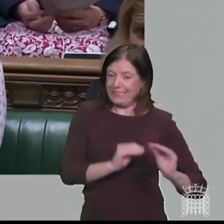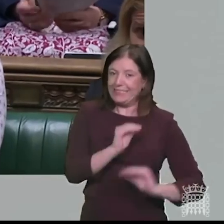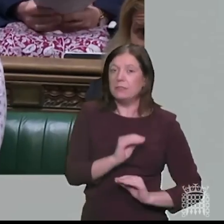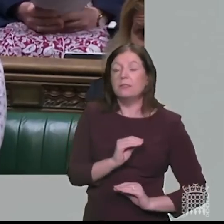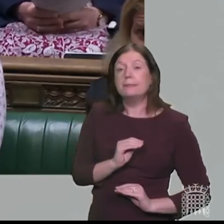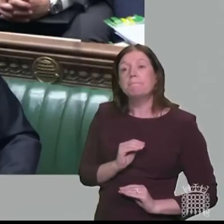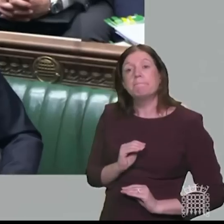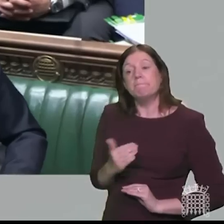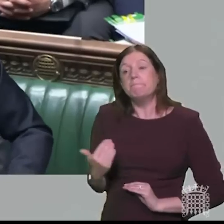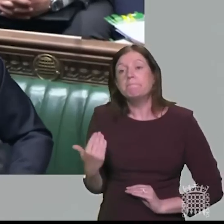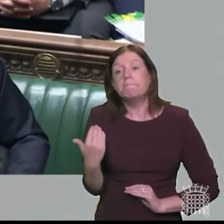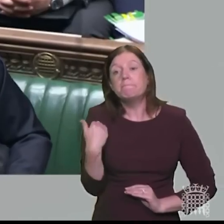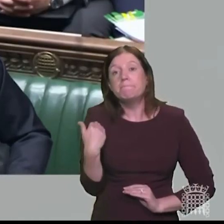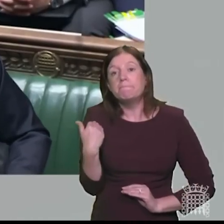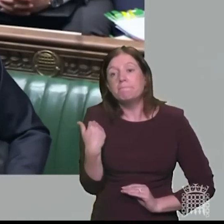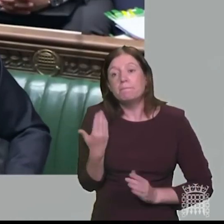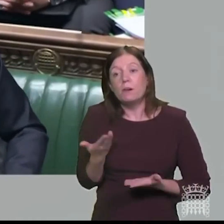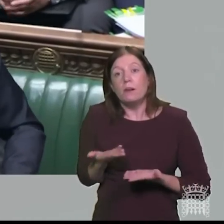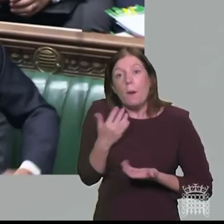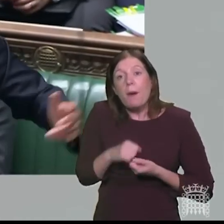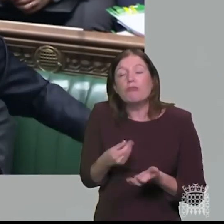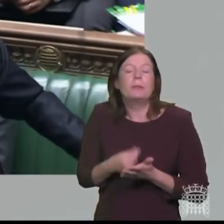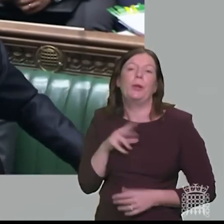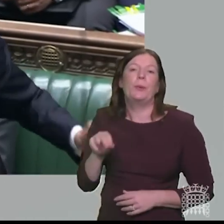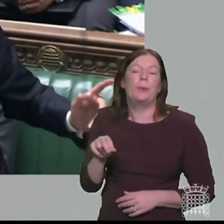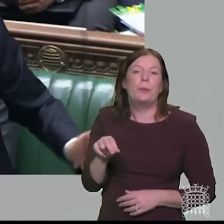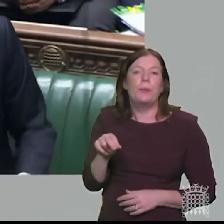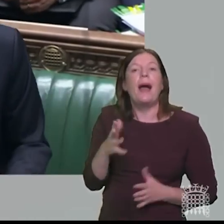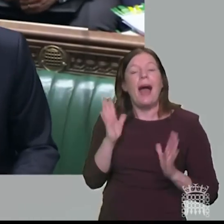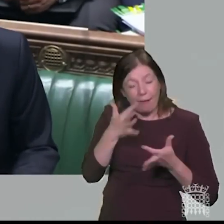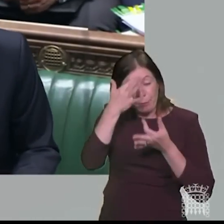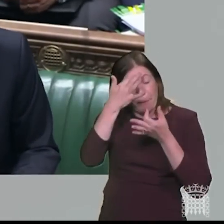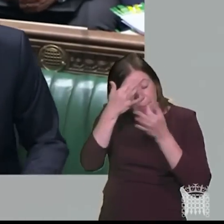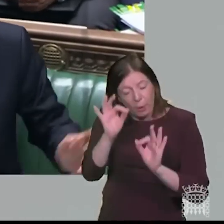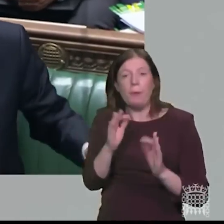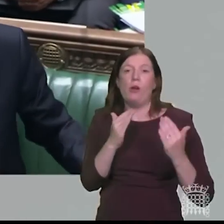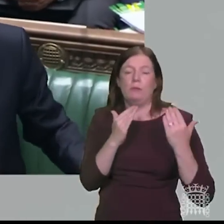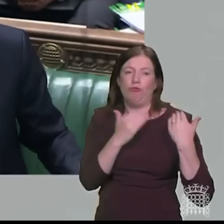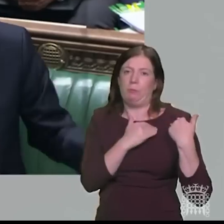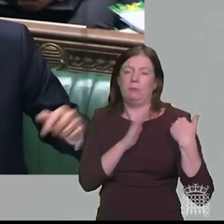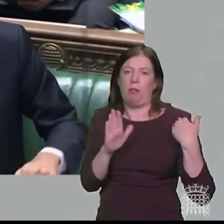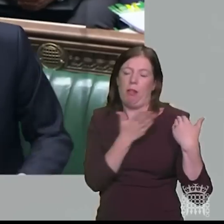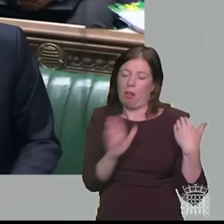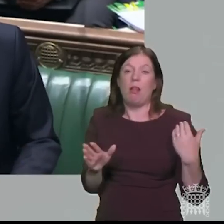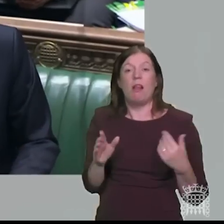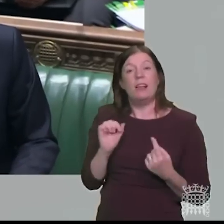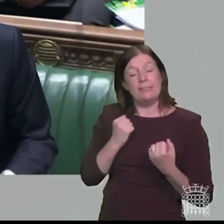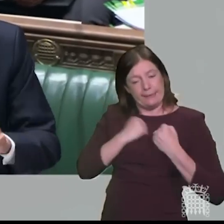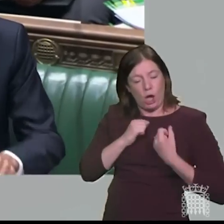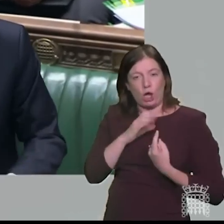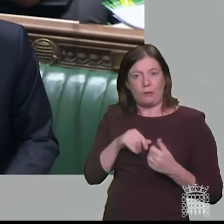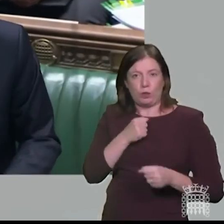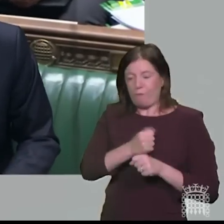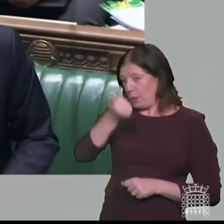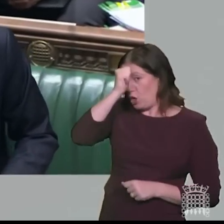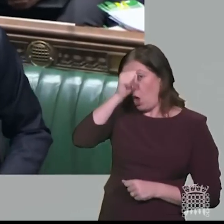say no when people come asking you to borrow more money. Those are the type of responsible decisions that I will make and the Conservative government will make